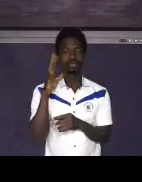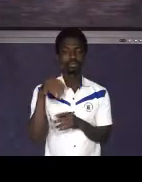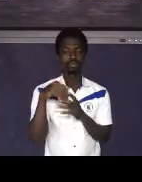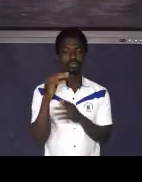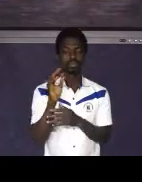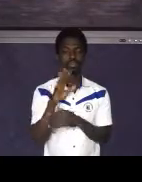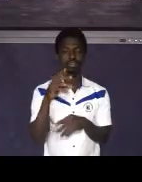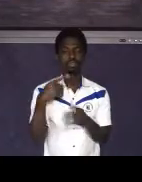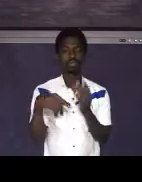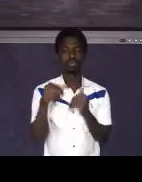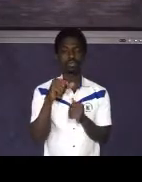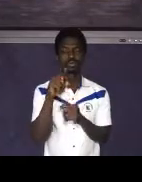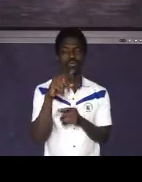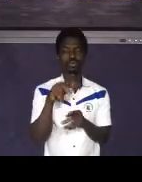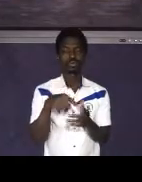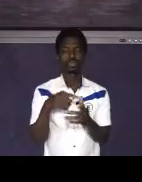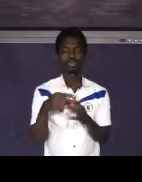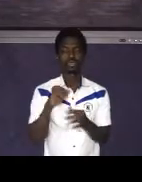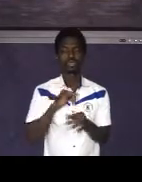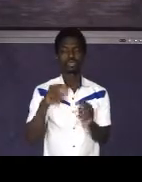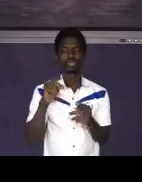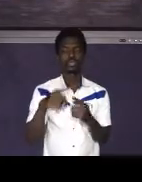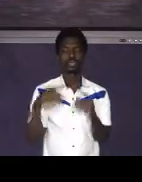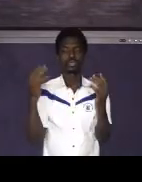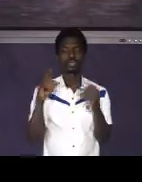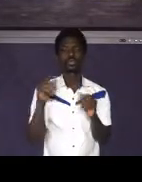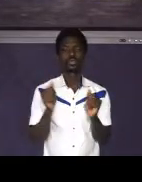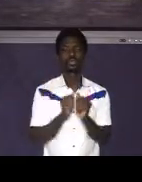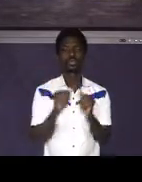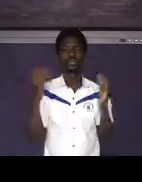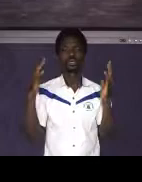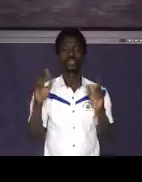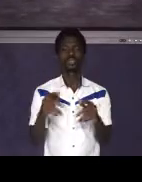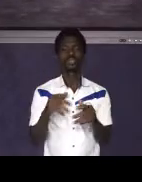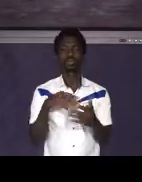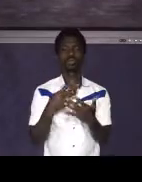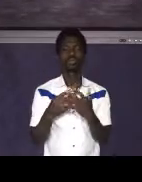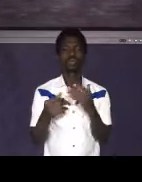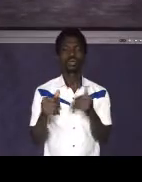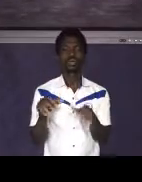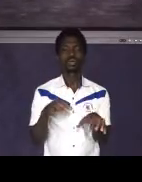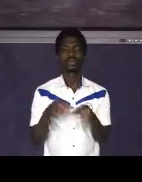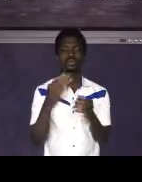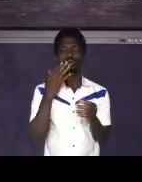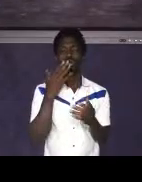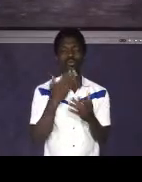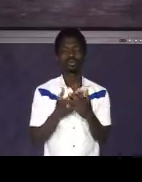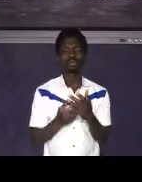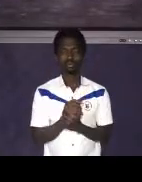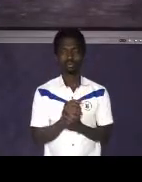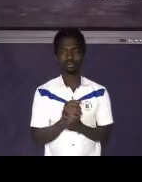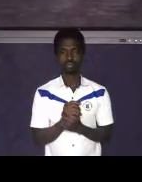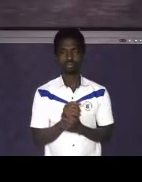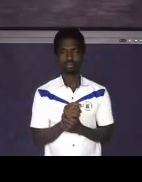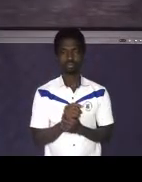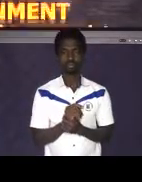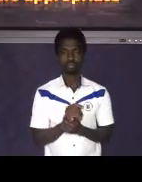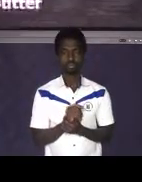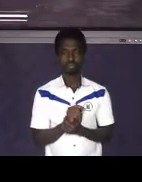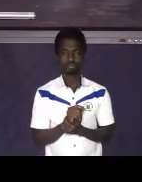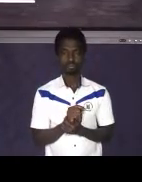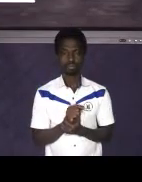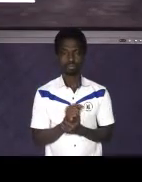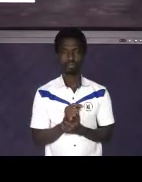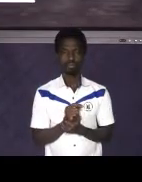you? Then I need to celebrate you with a cheer. Well done. Good job, you. Now to